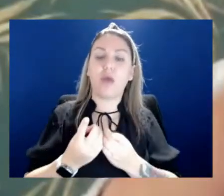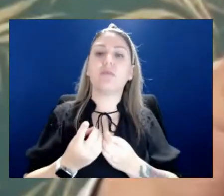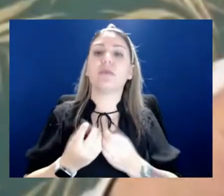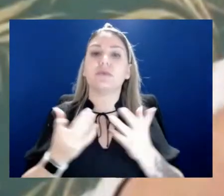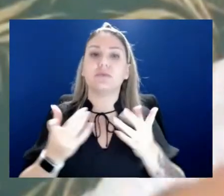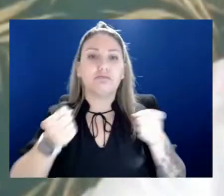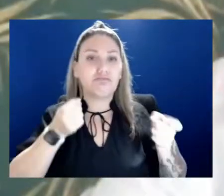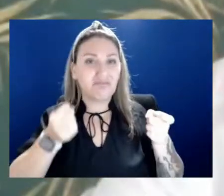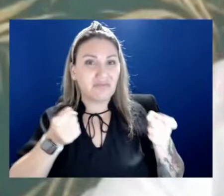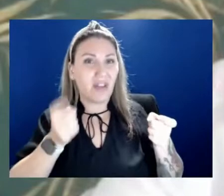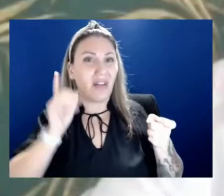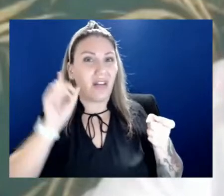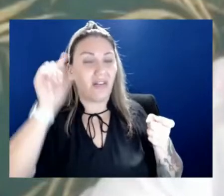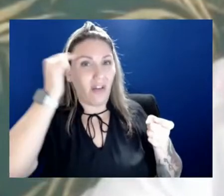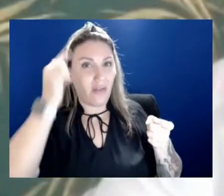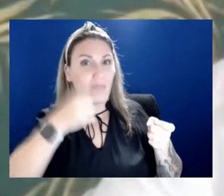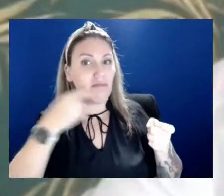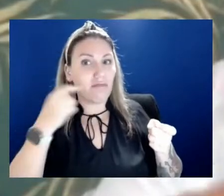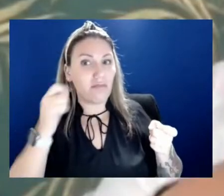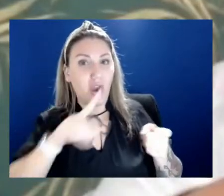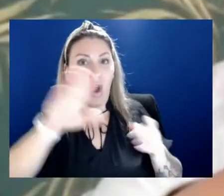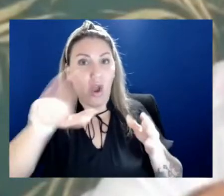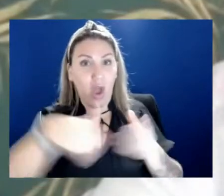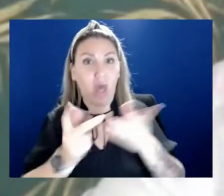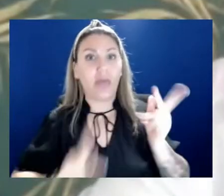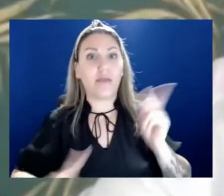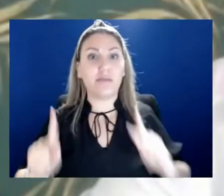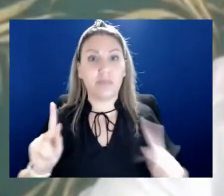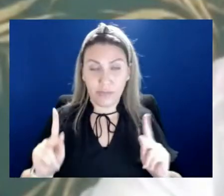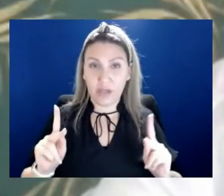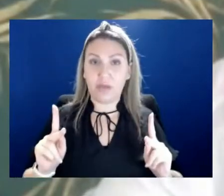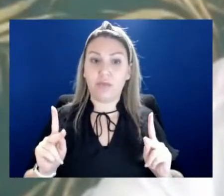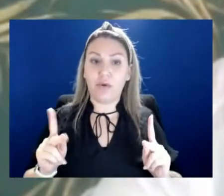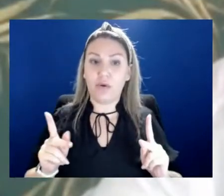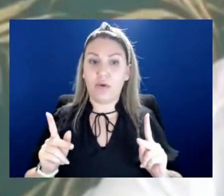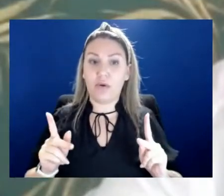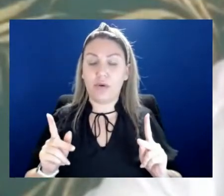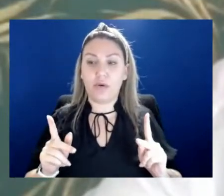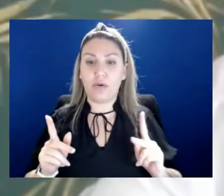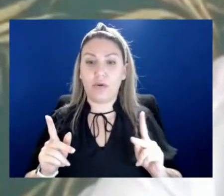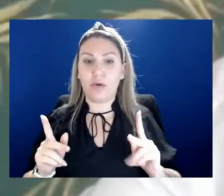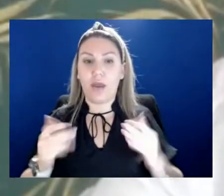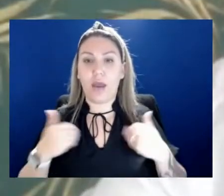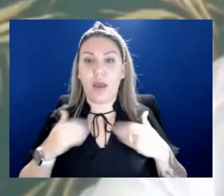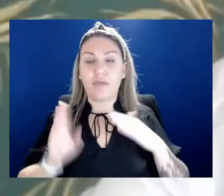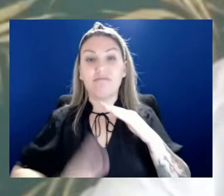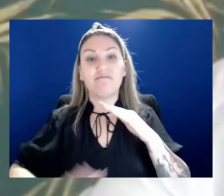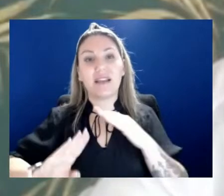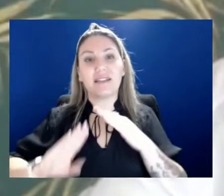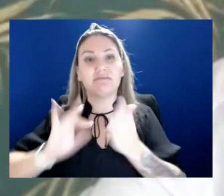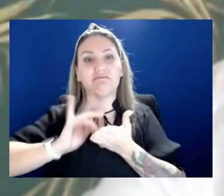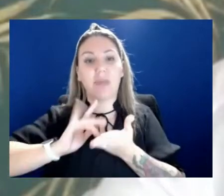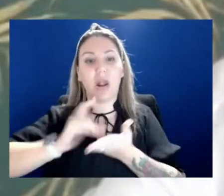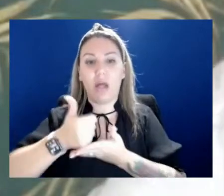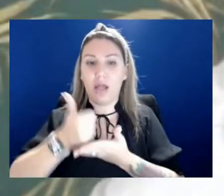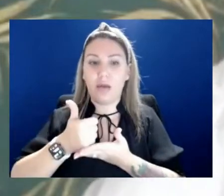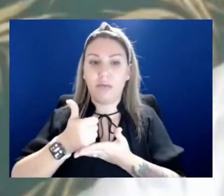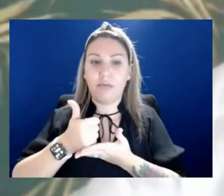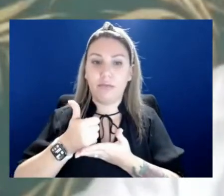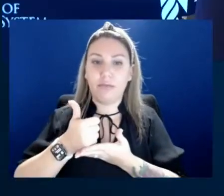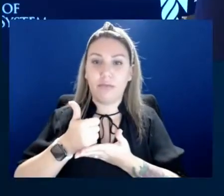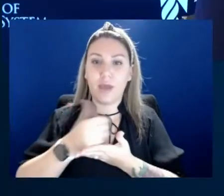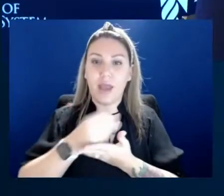government. The all people could get the basic medical help and basic